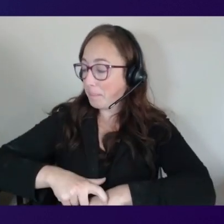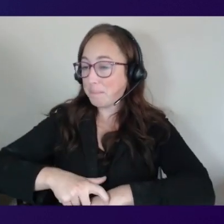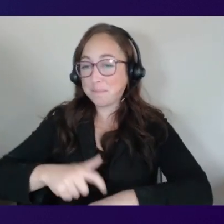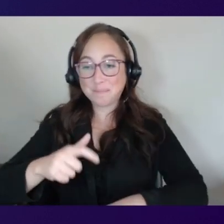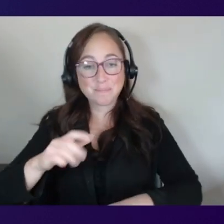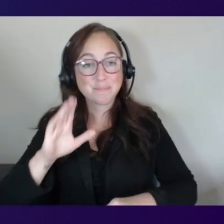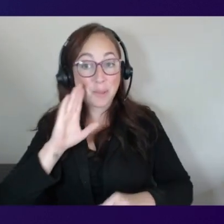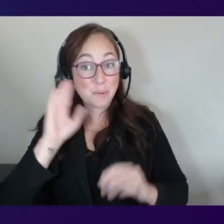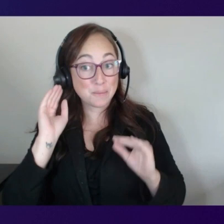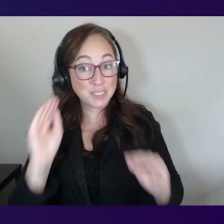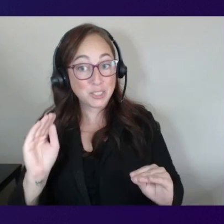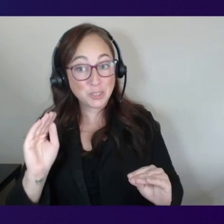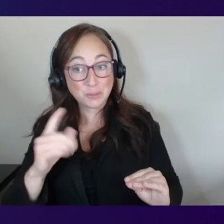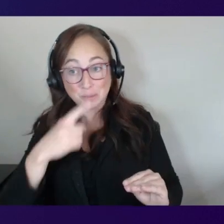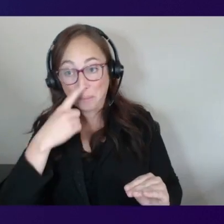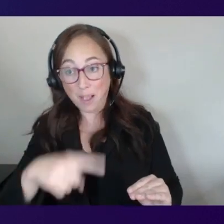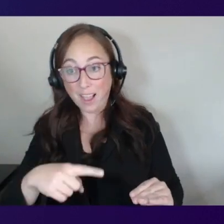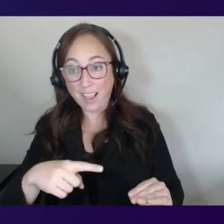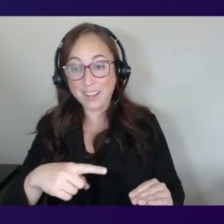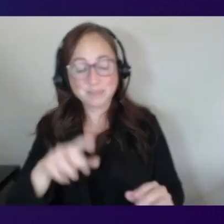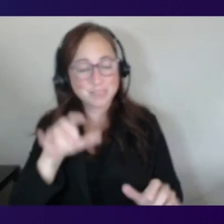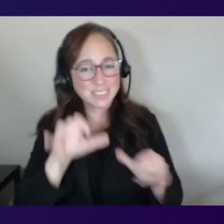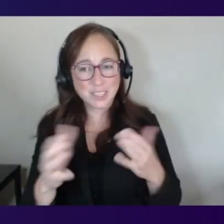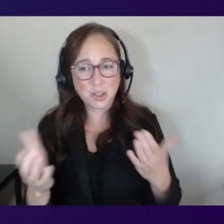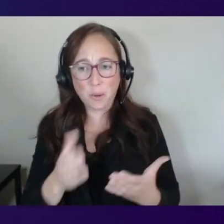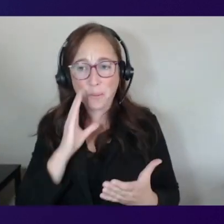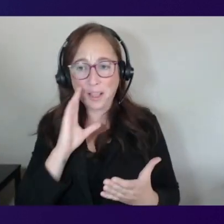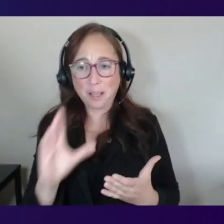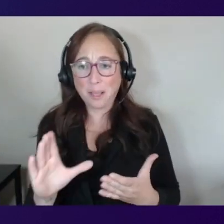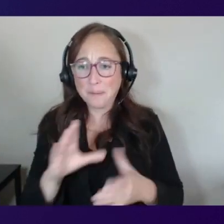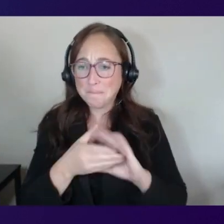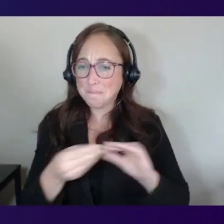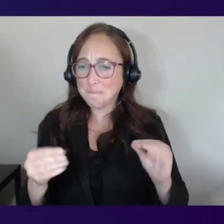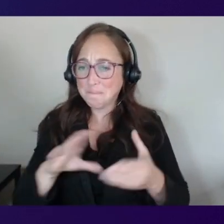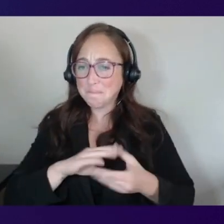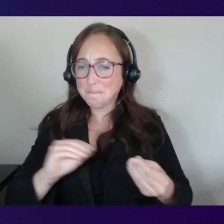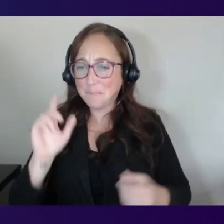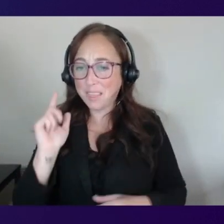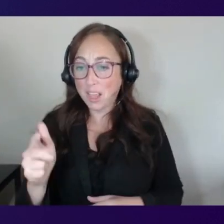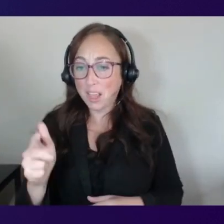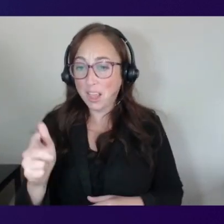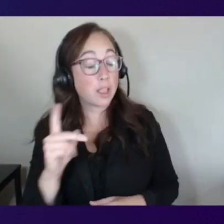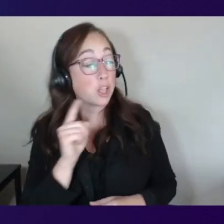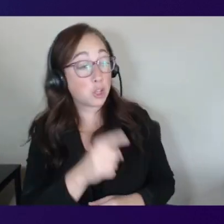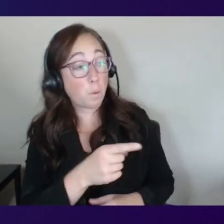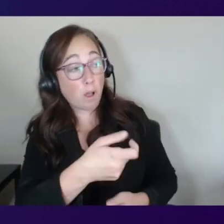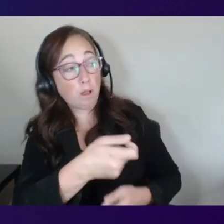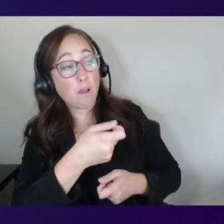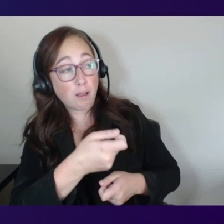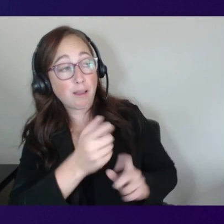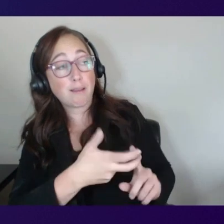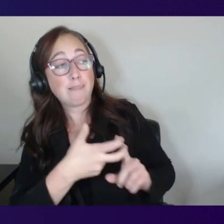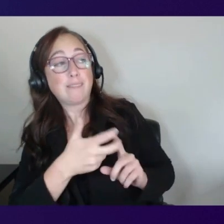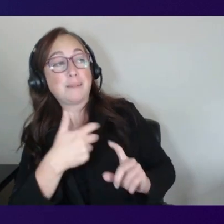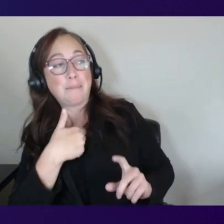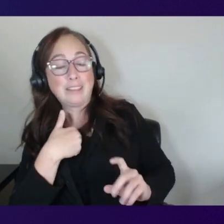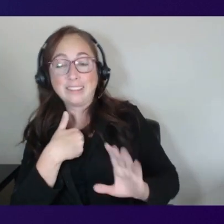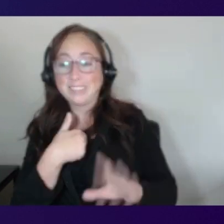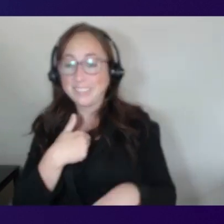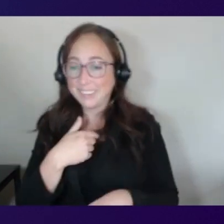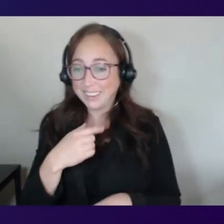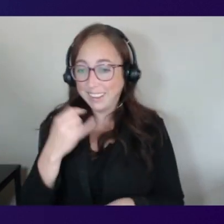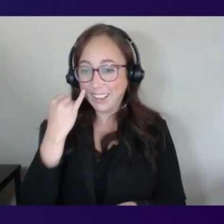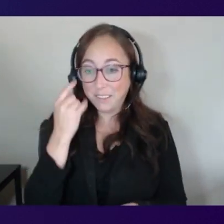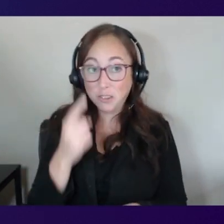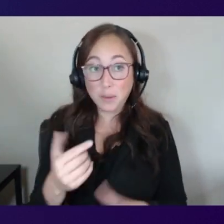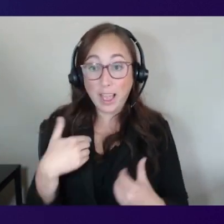true. Stick around with me. I can tell you a story. Okay. All right. You all are pulling me into this world. But Interesting. wouldn't you like it to if you had a VDI